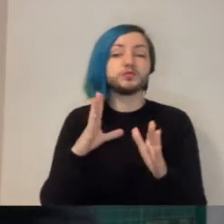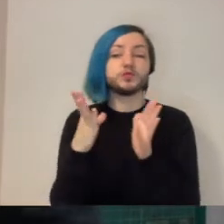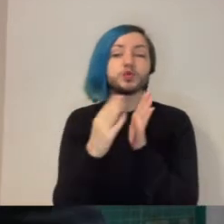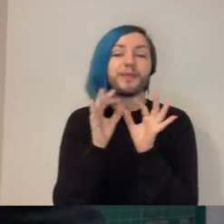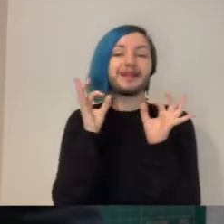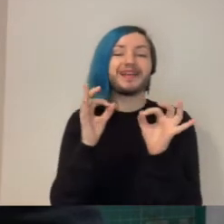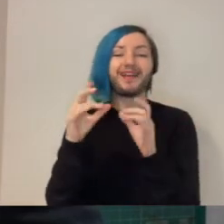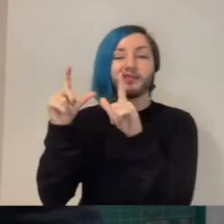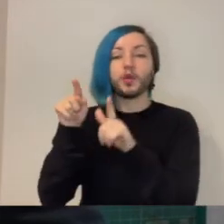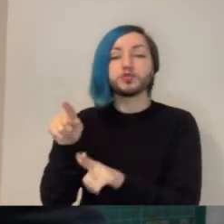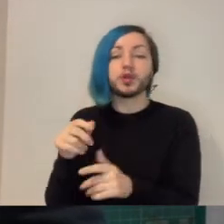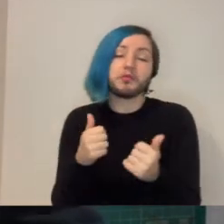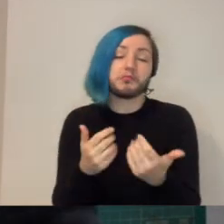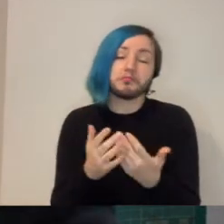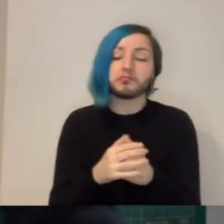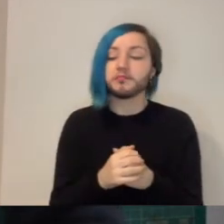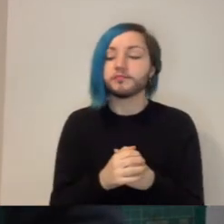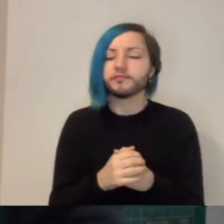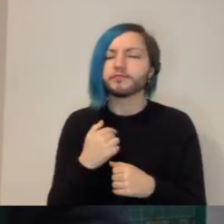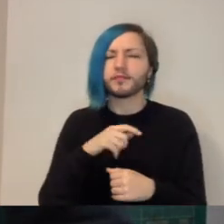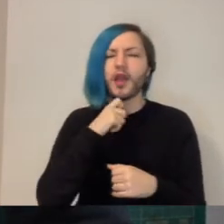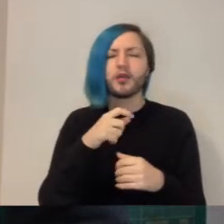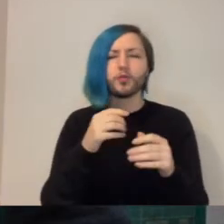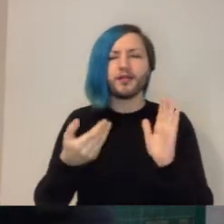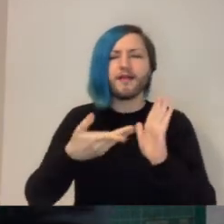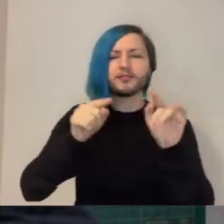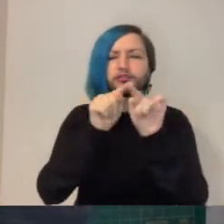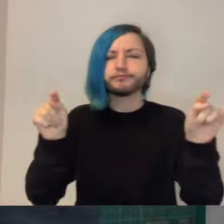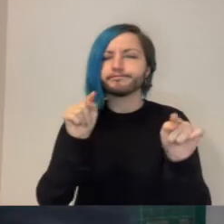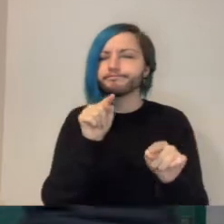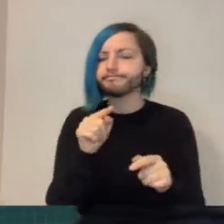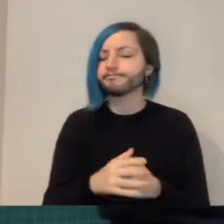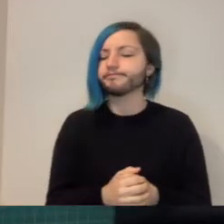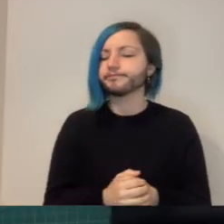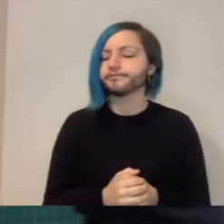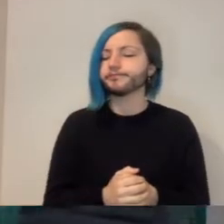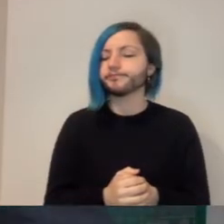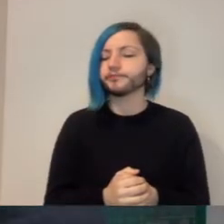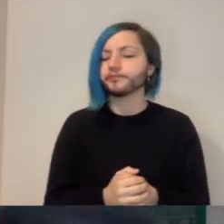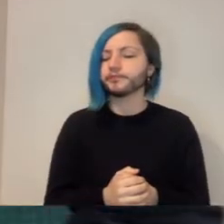on our reference from the photograph. I'm going to divide up here.